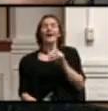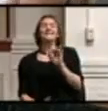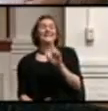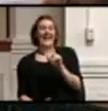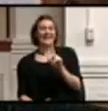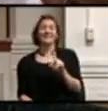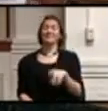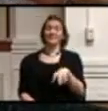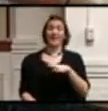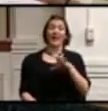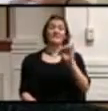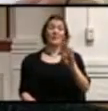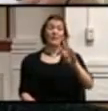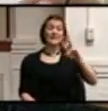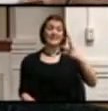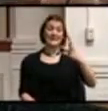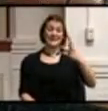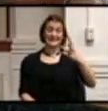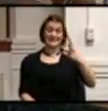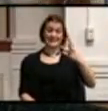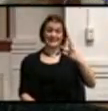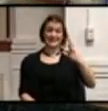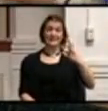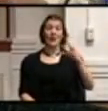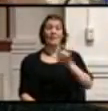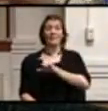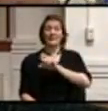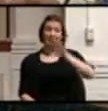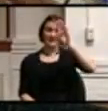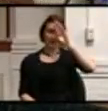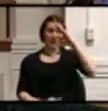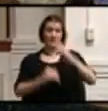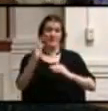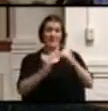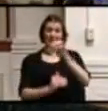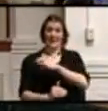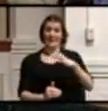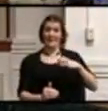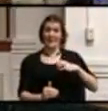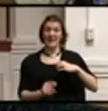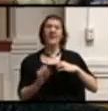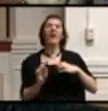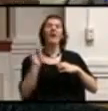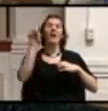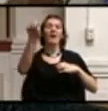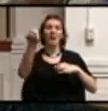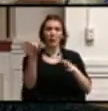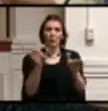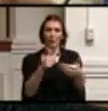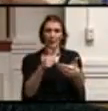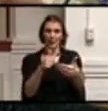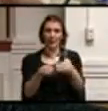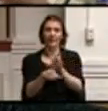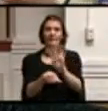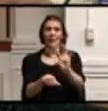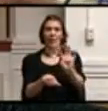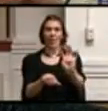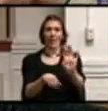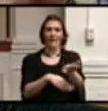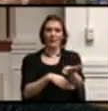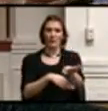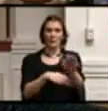February 6, 2014, Police Fire Facility Billing Committee is in the Hannah Cosman meeting room at 4